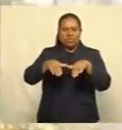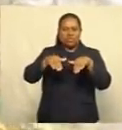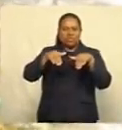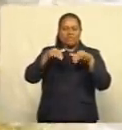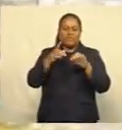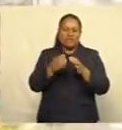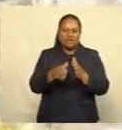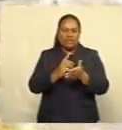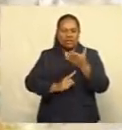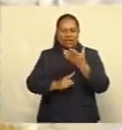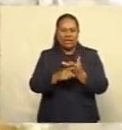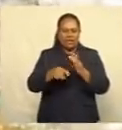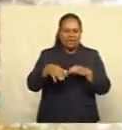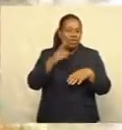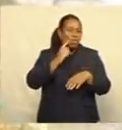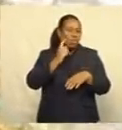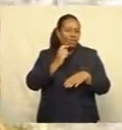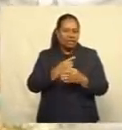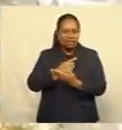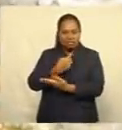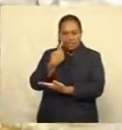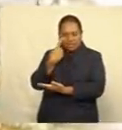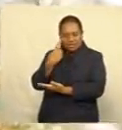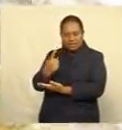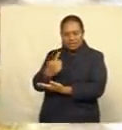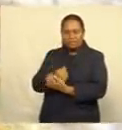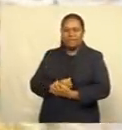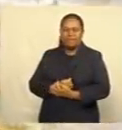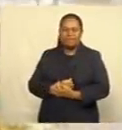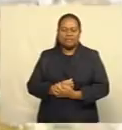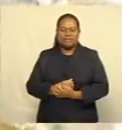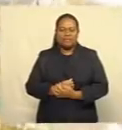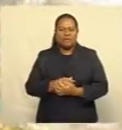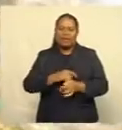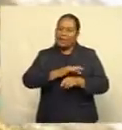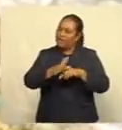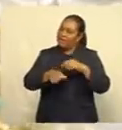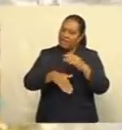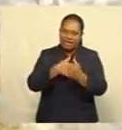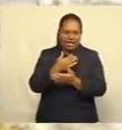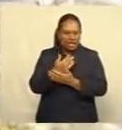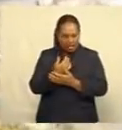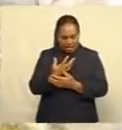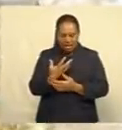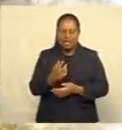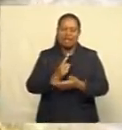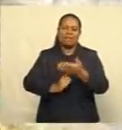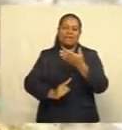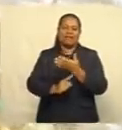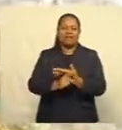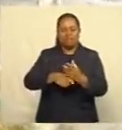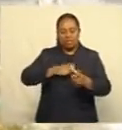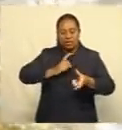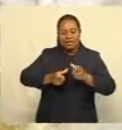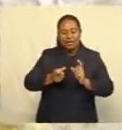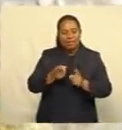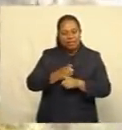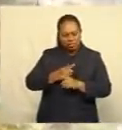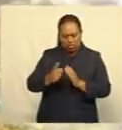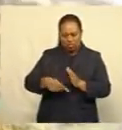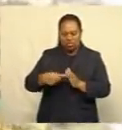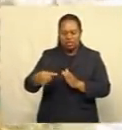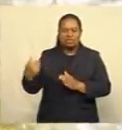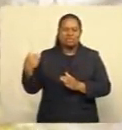here in Naloto Verata Tailevu had to endure this on a daily basis. As climate change continued to